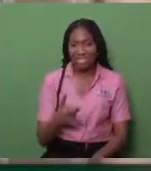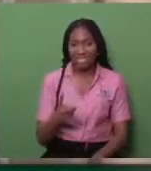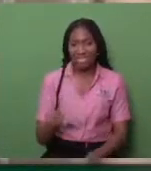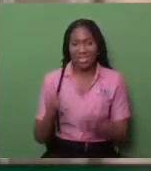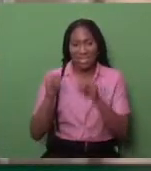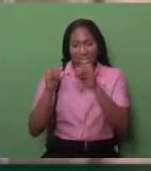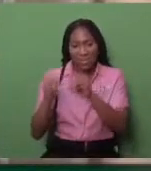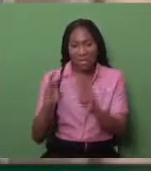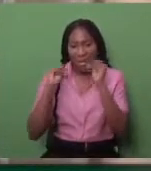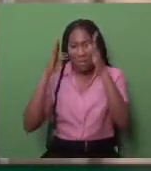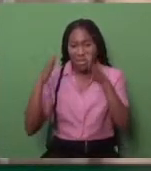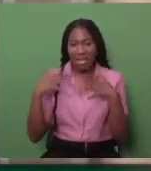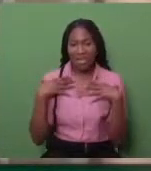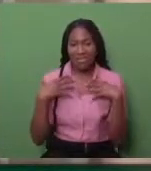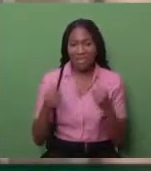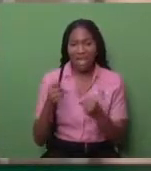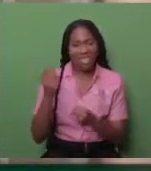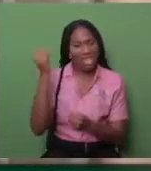head such a ministry.